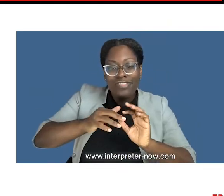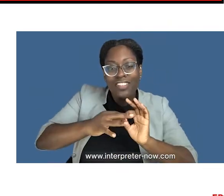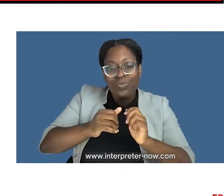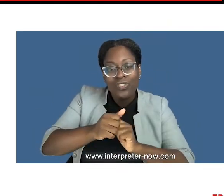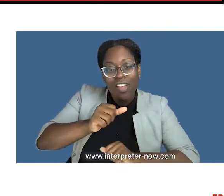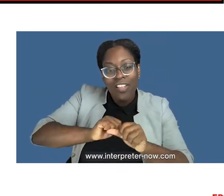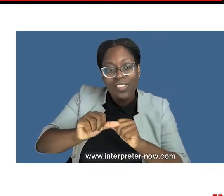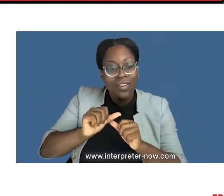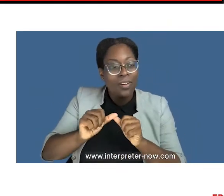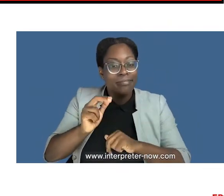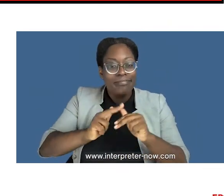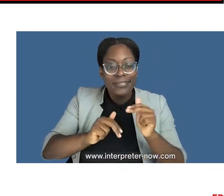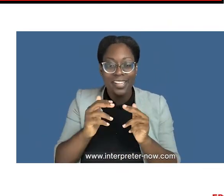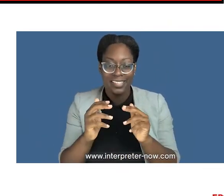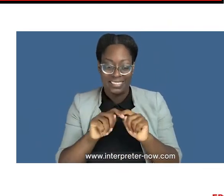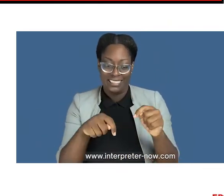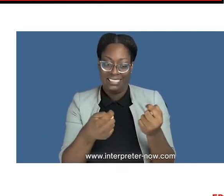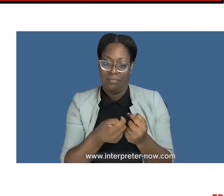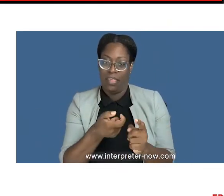diverse team,